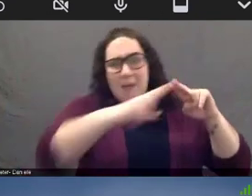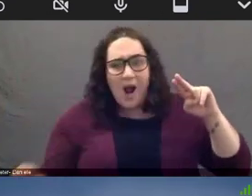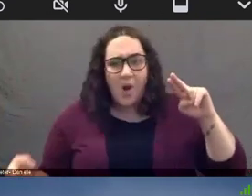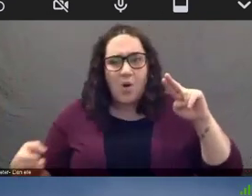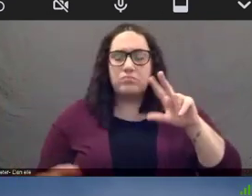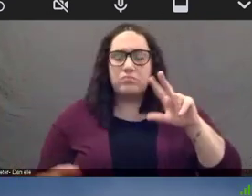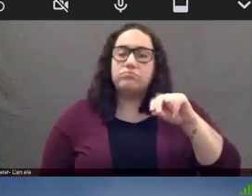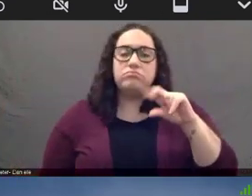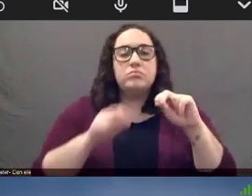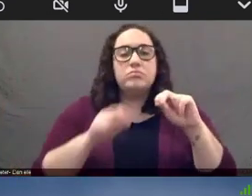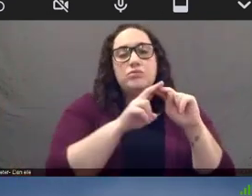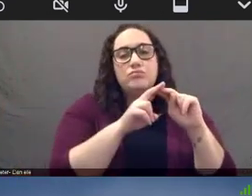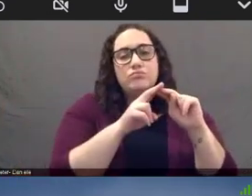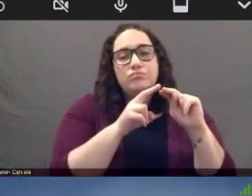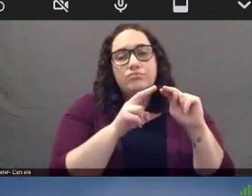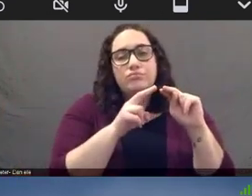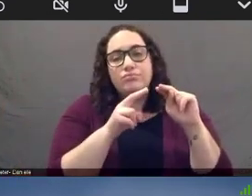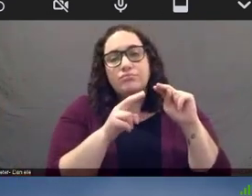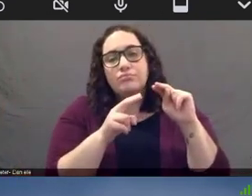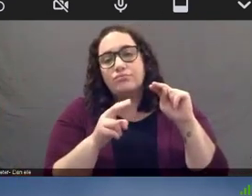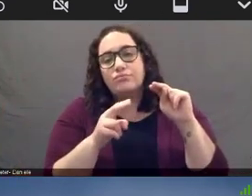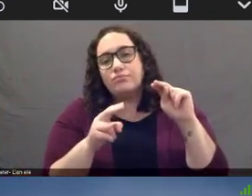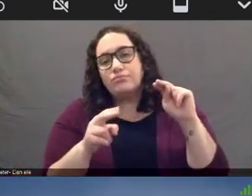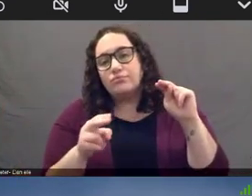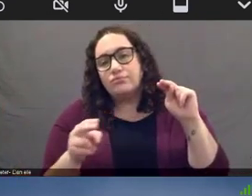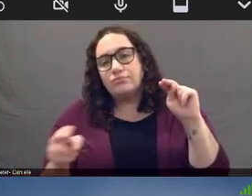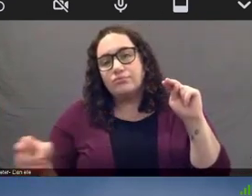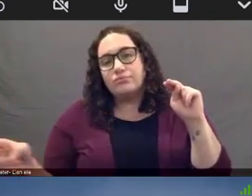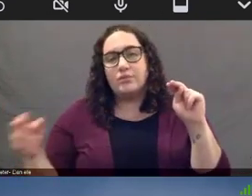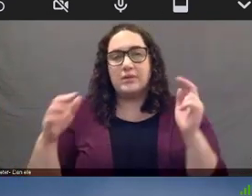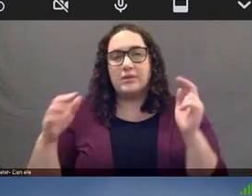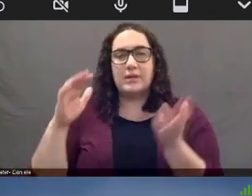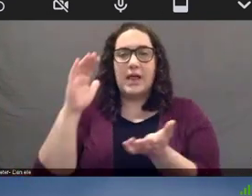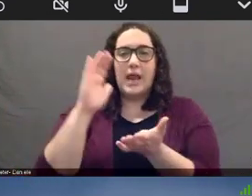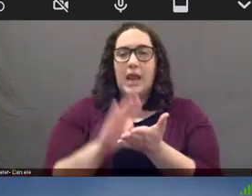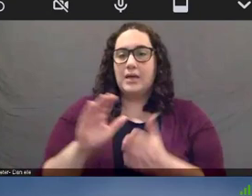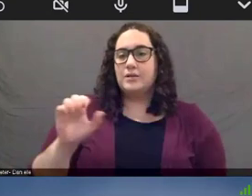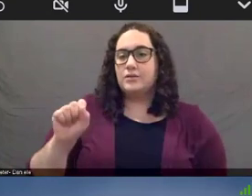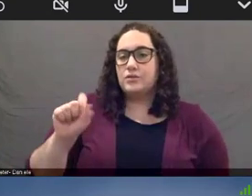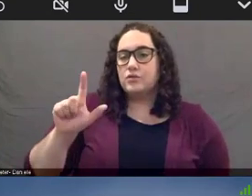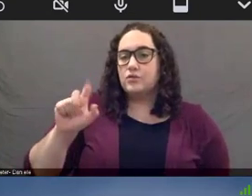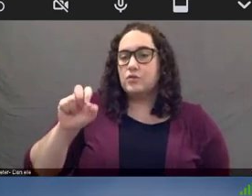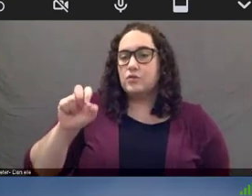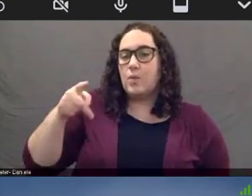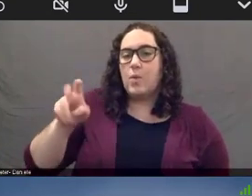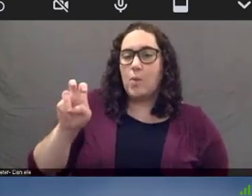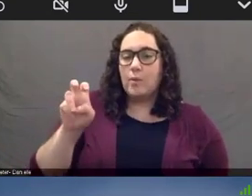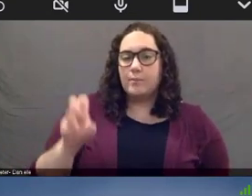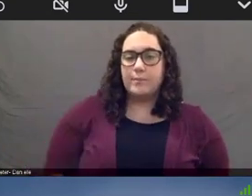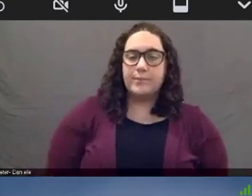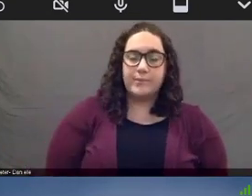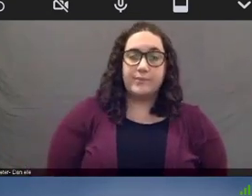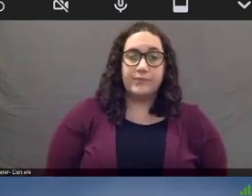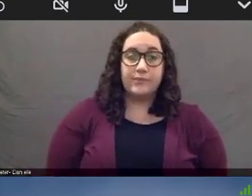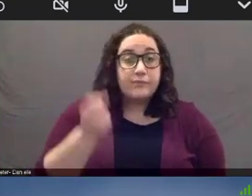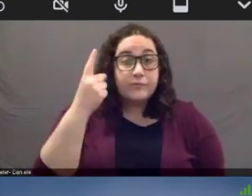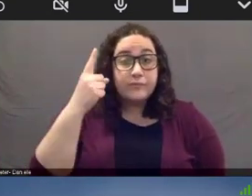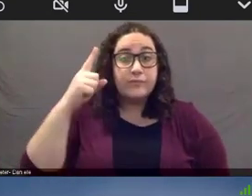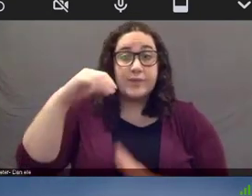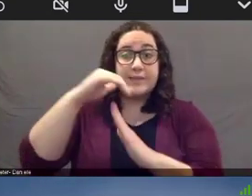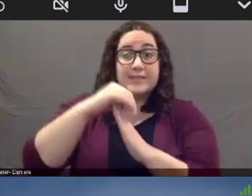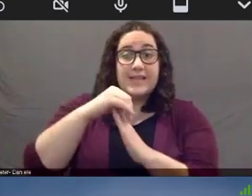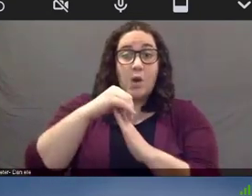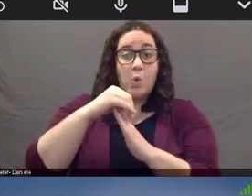line would be smaller, right? But if my time constant goes down, things are happening faster, so the slope of my